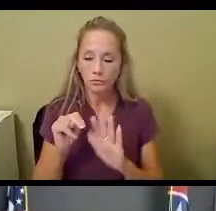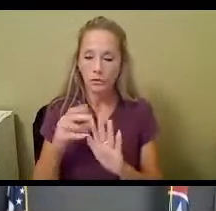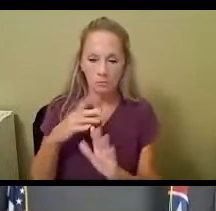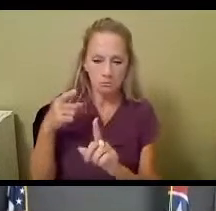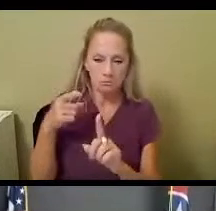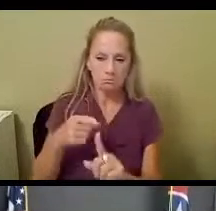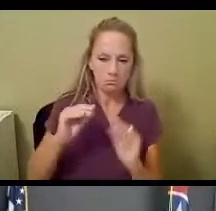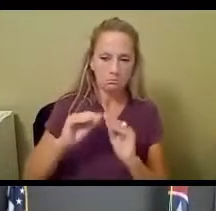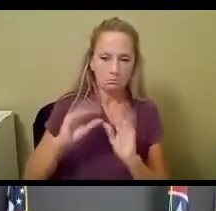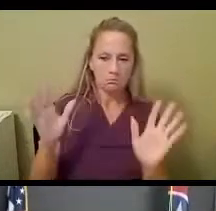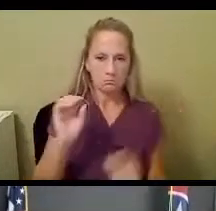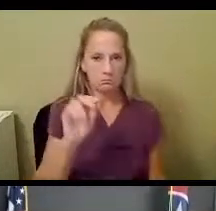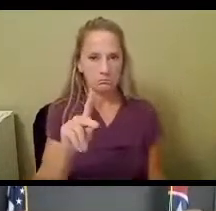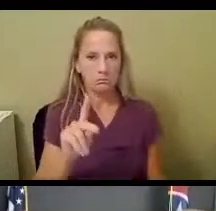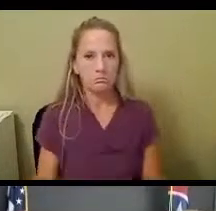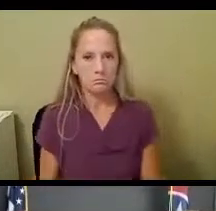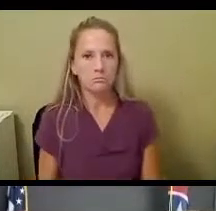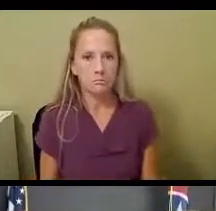to clarify.